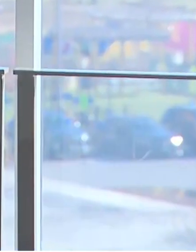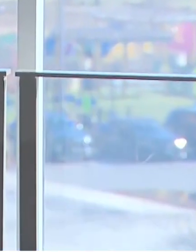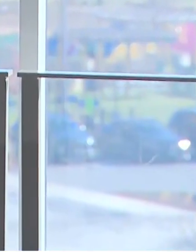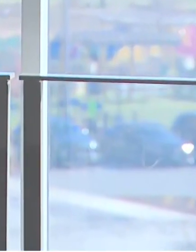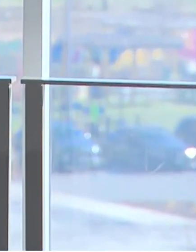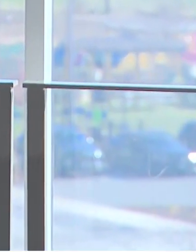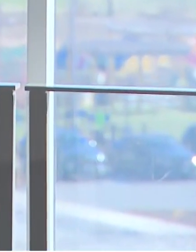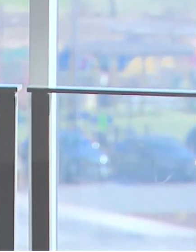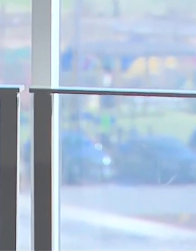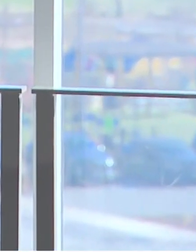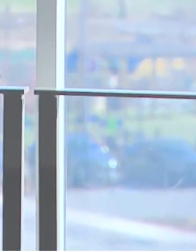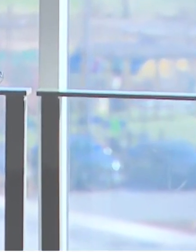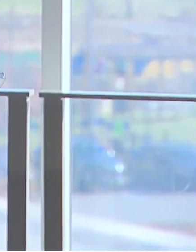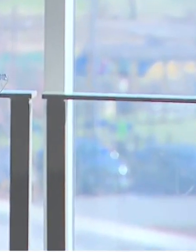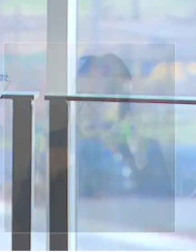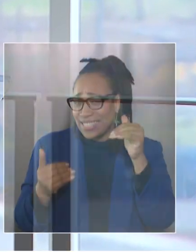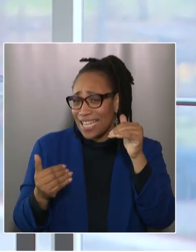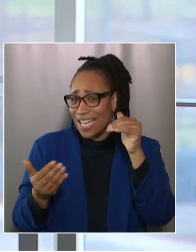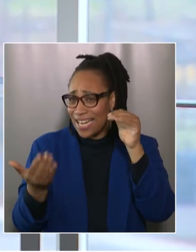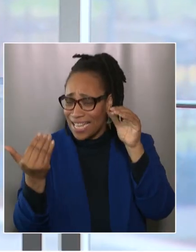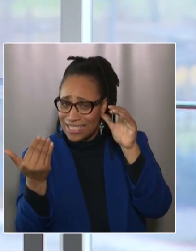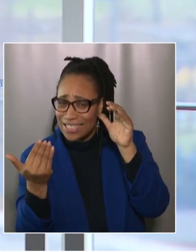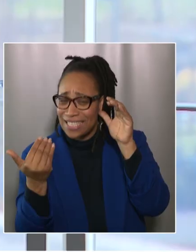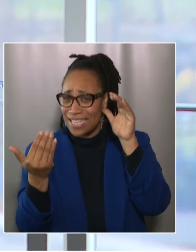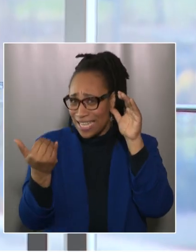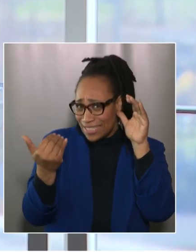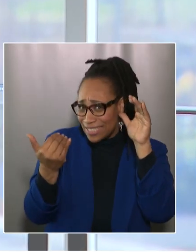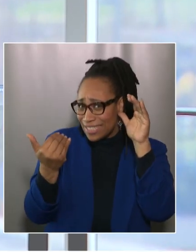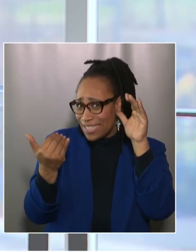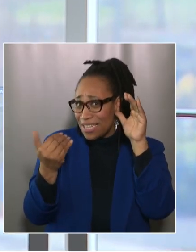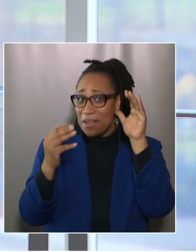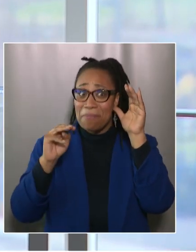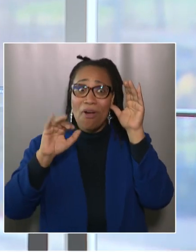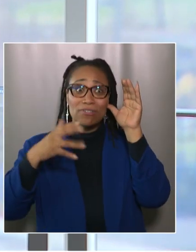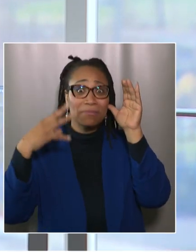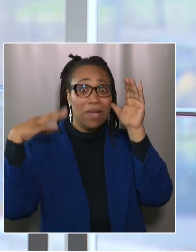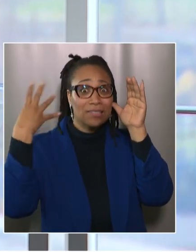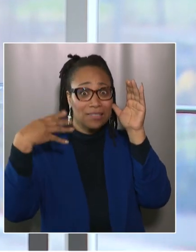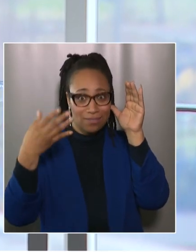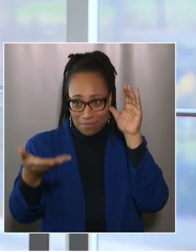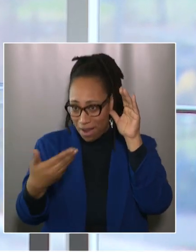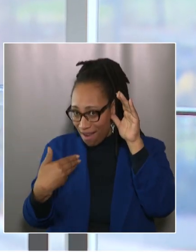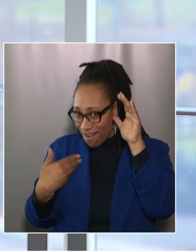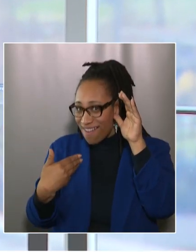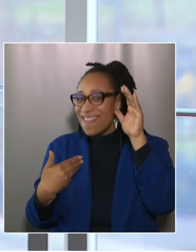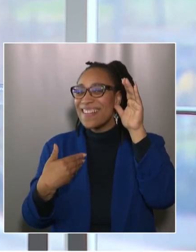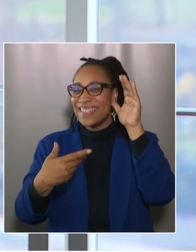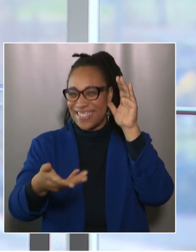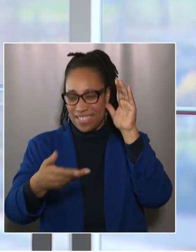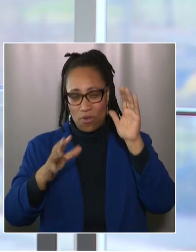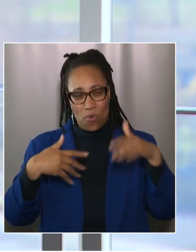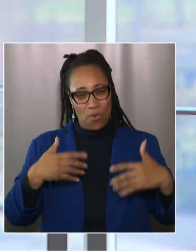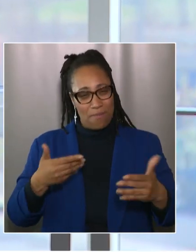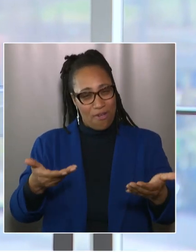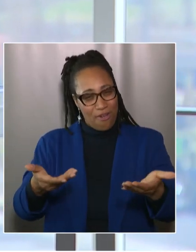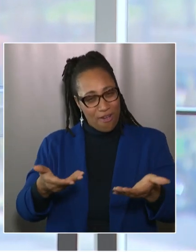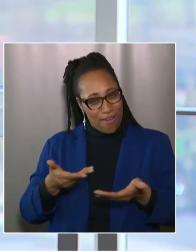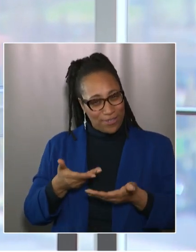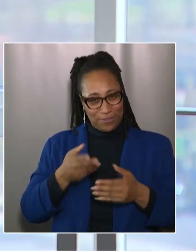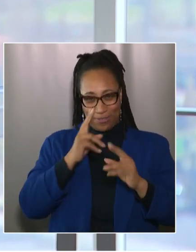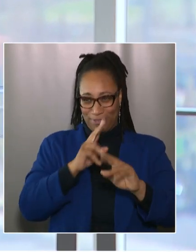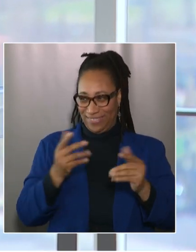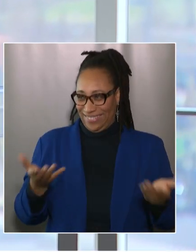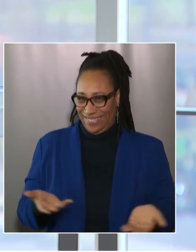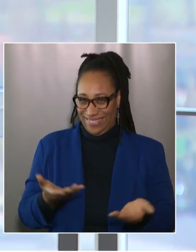Let's hear it for March Madness. I am honored to welcome to the stage, and please join me in a grandiose